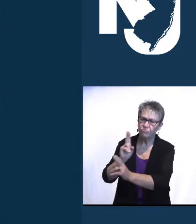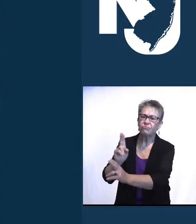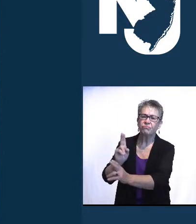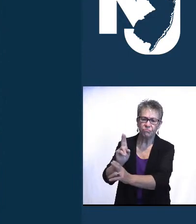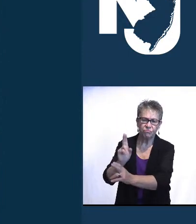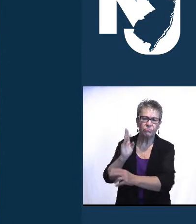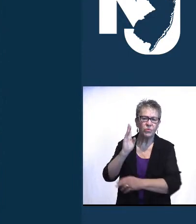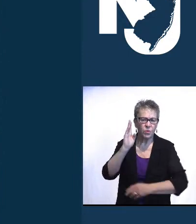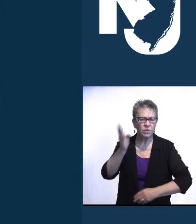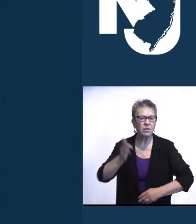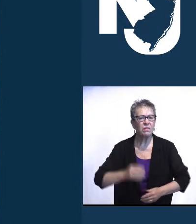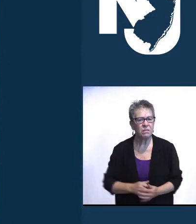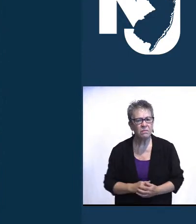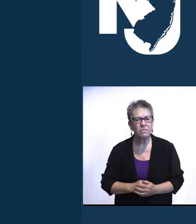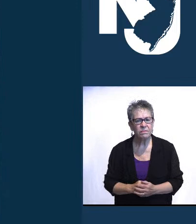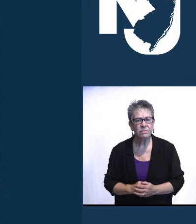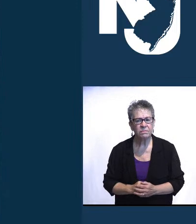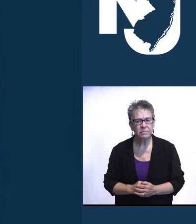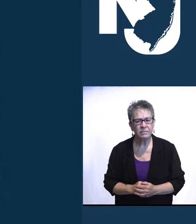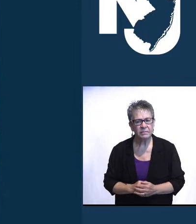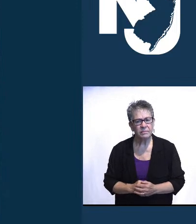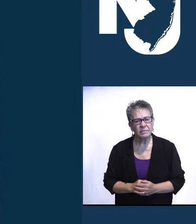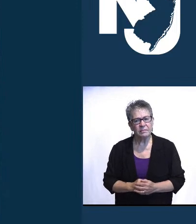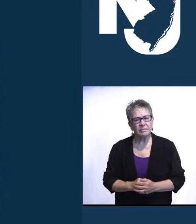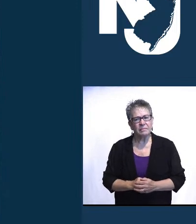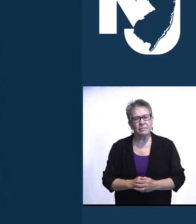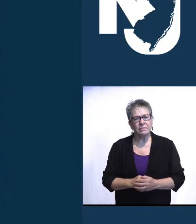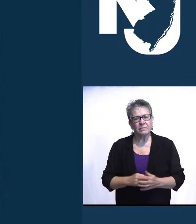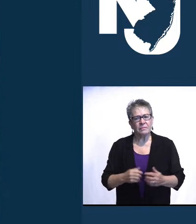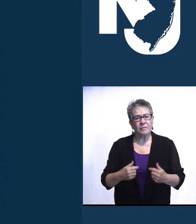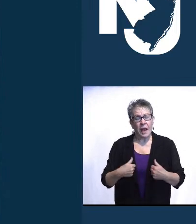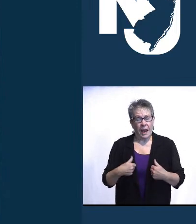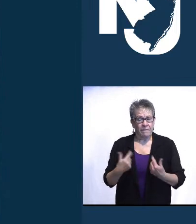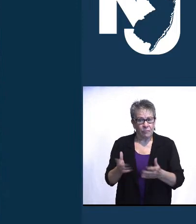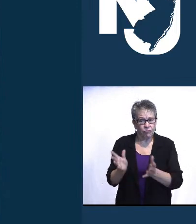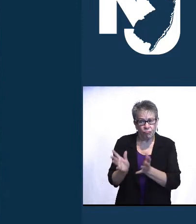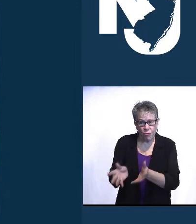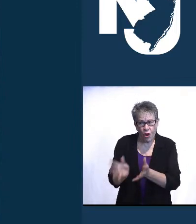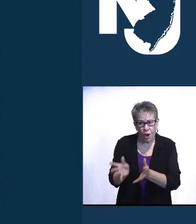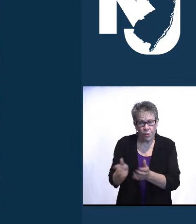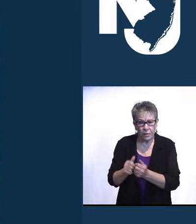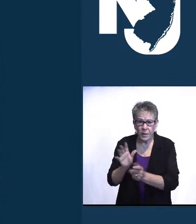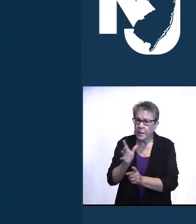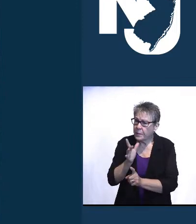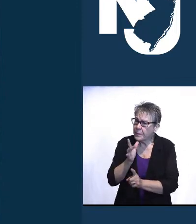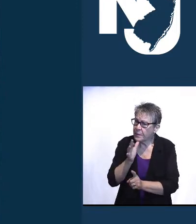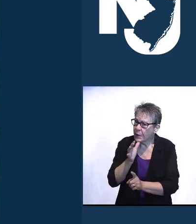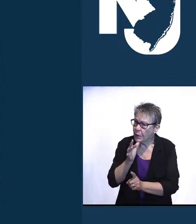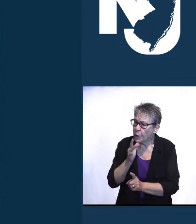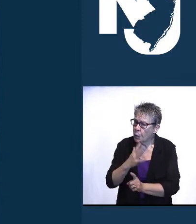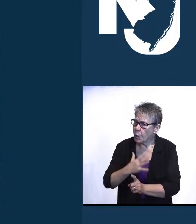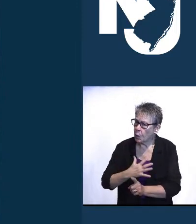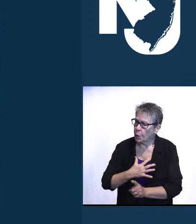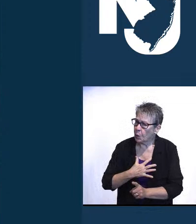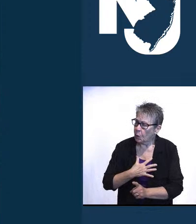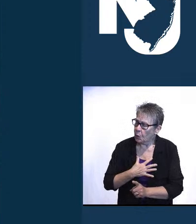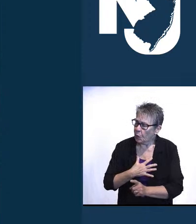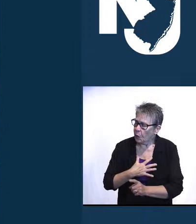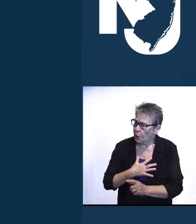forward. I spoke with his mom this morning. She's just going through, as you can imagine, an unspeakable